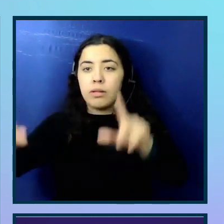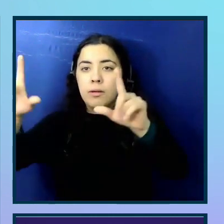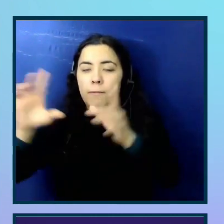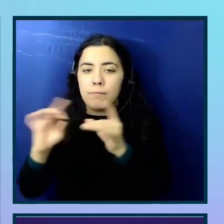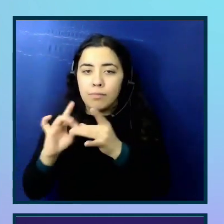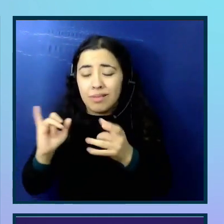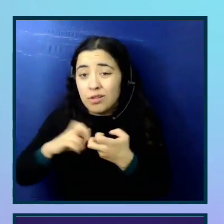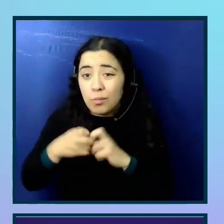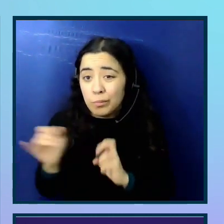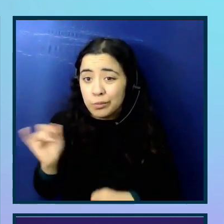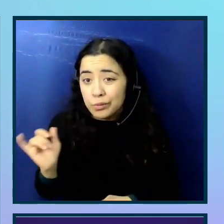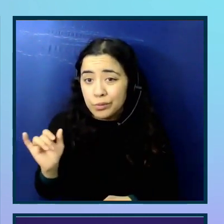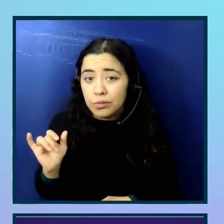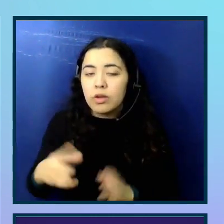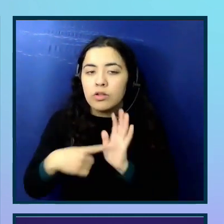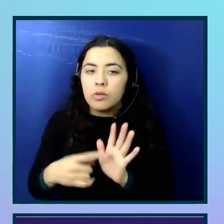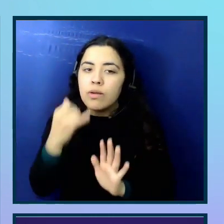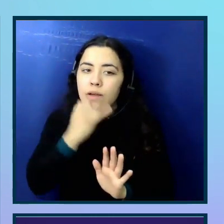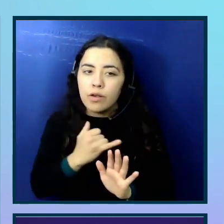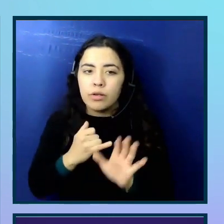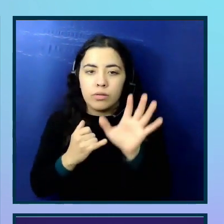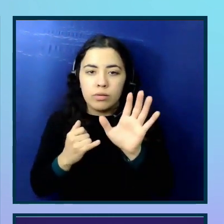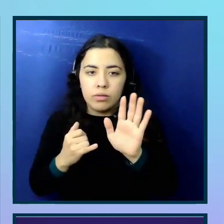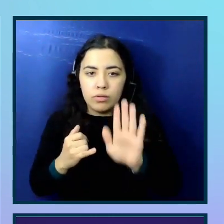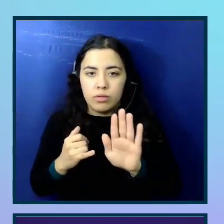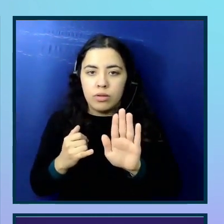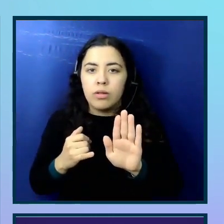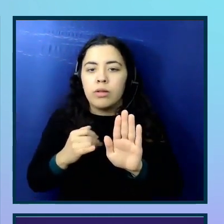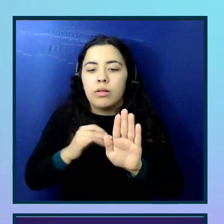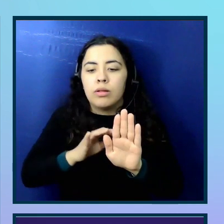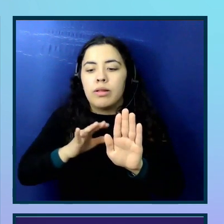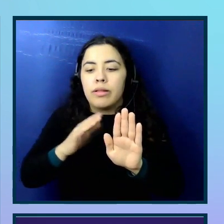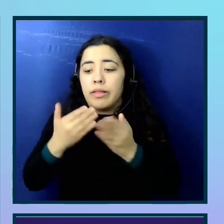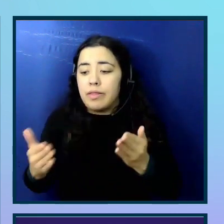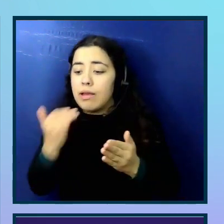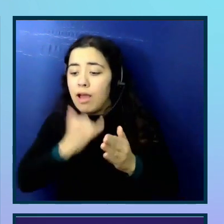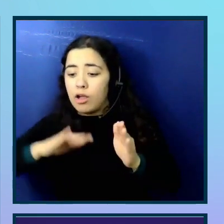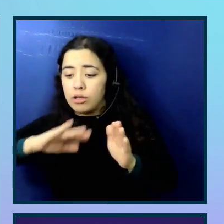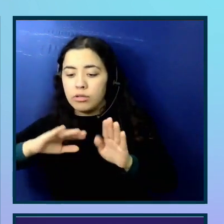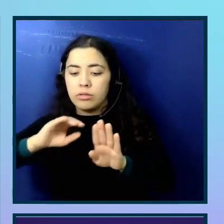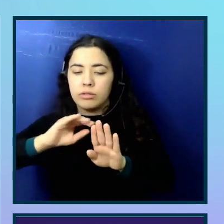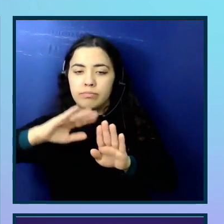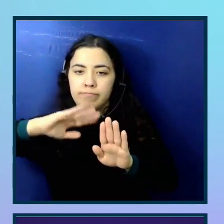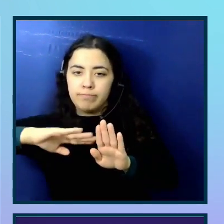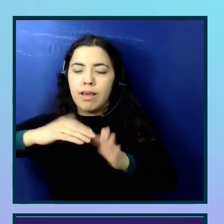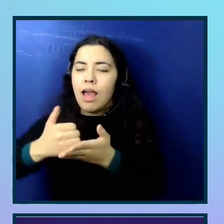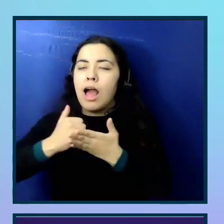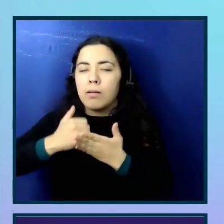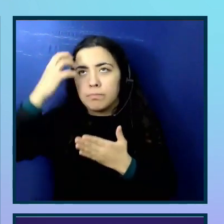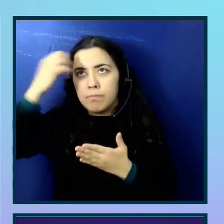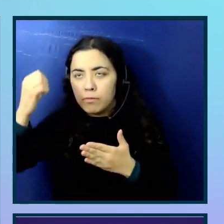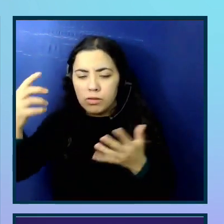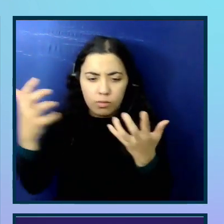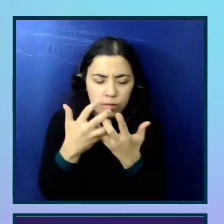within itself. So showing the error next to the element it's triggering helps with limited working memory. So on the screen on the right-hand side, I have two